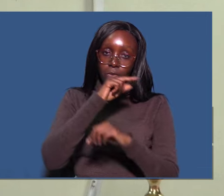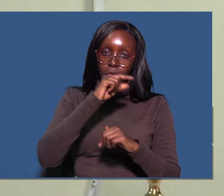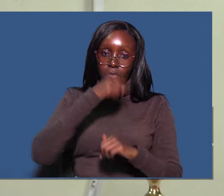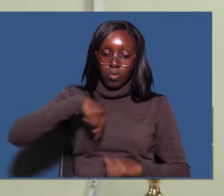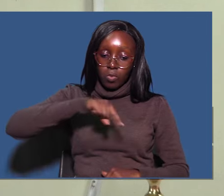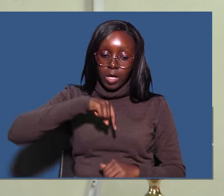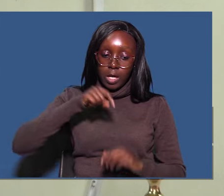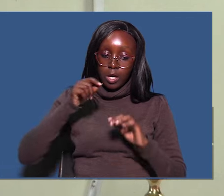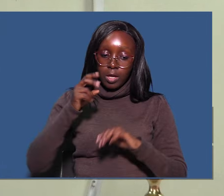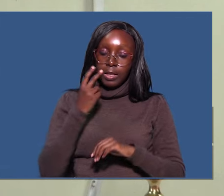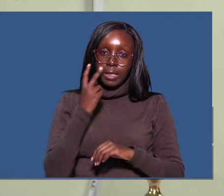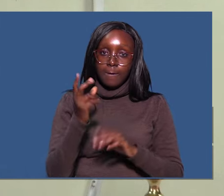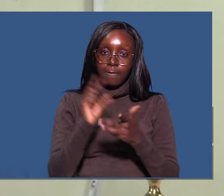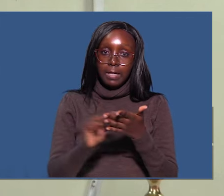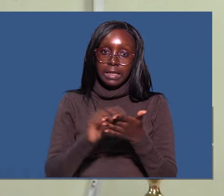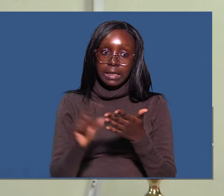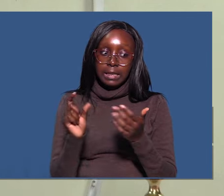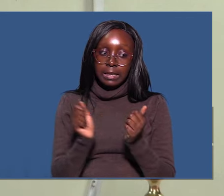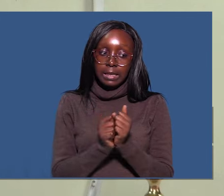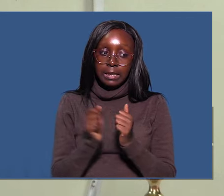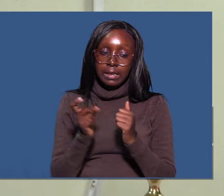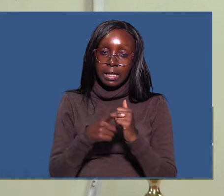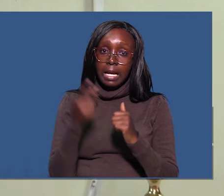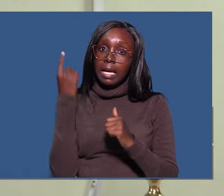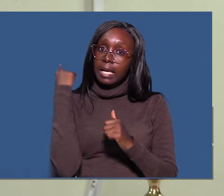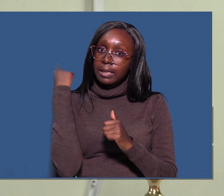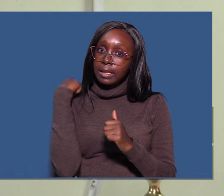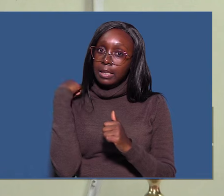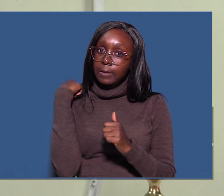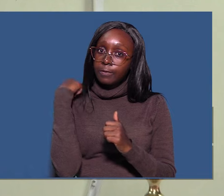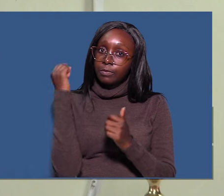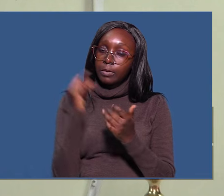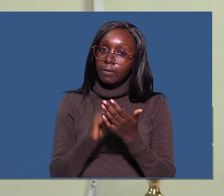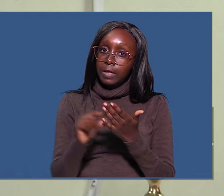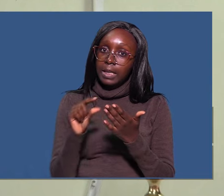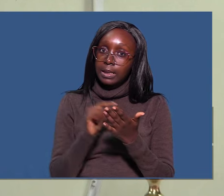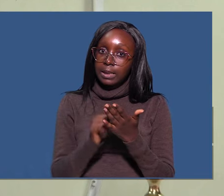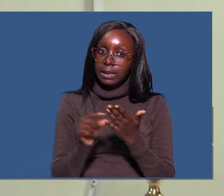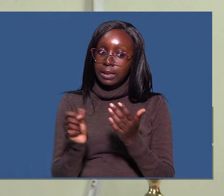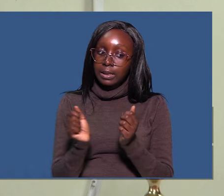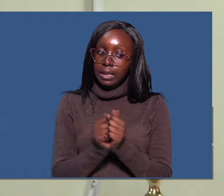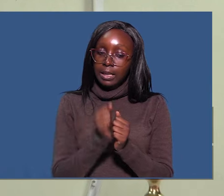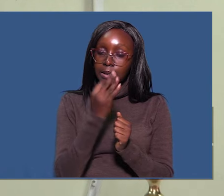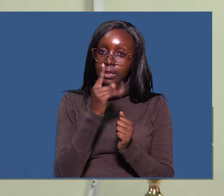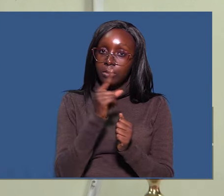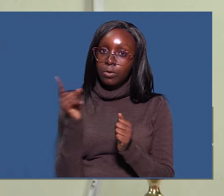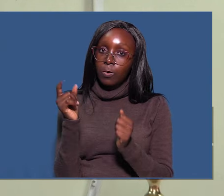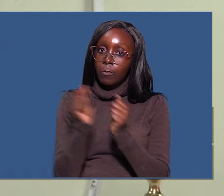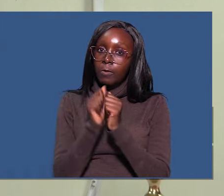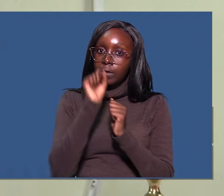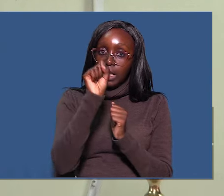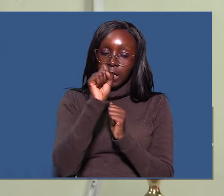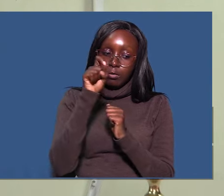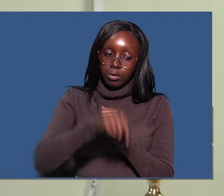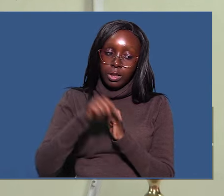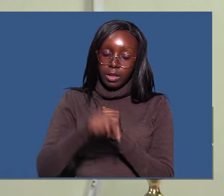at verse 16. Yesterday we looked at verse 13 to 15,